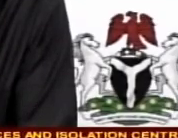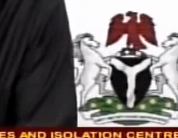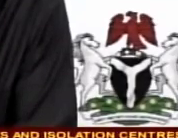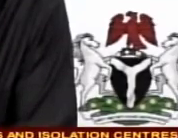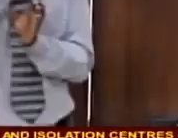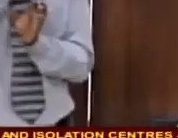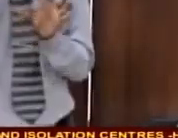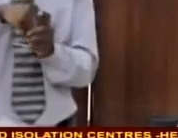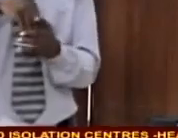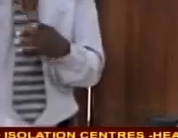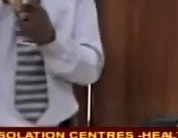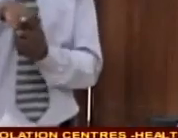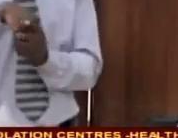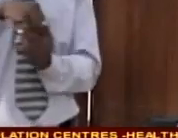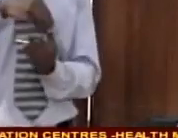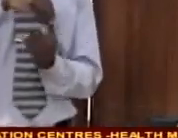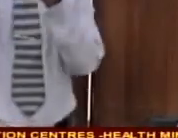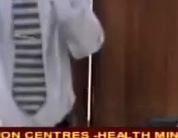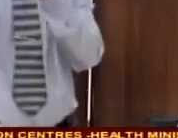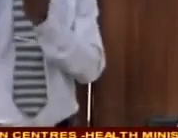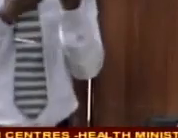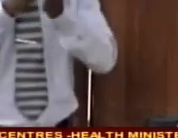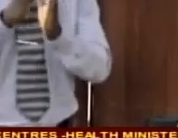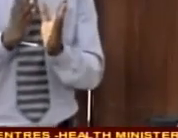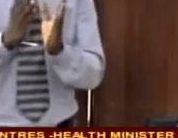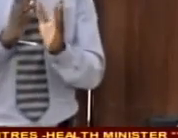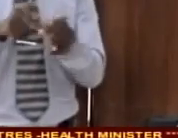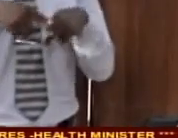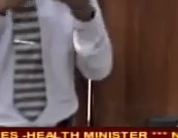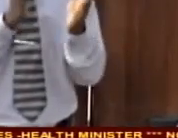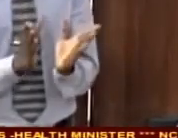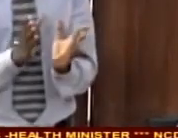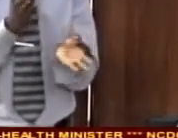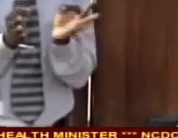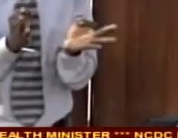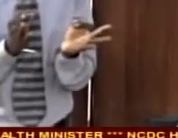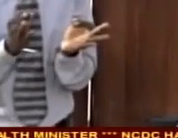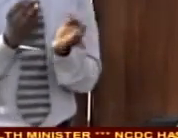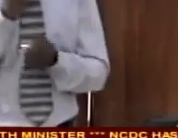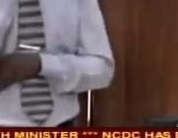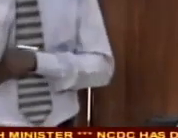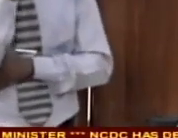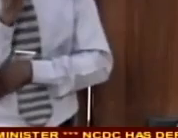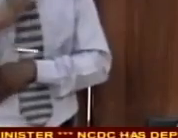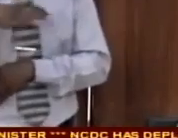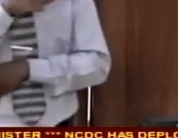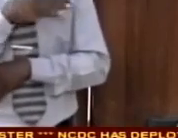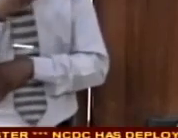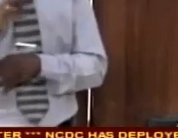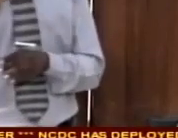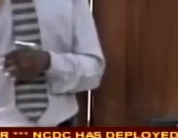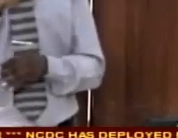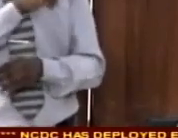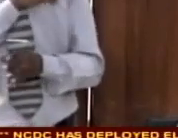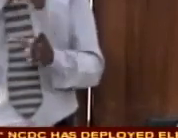of essential services providers? If they are, please, why did the Commissioner of Police in Lagos